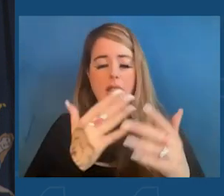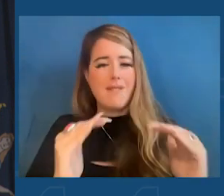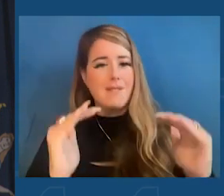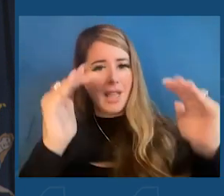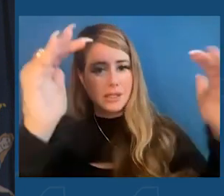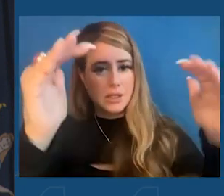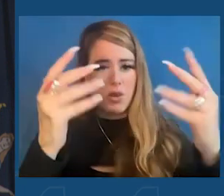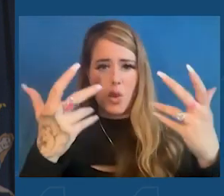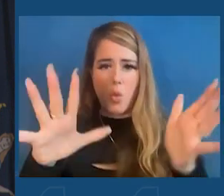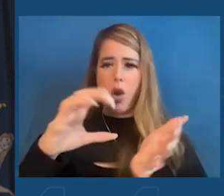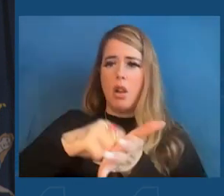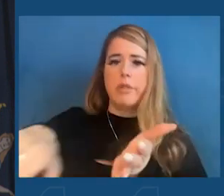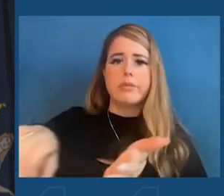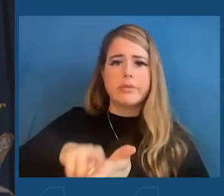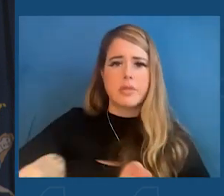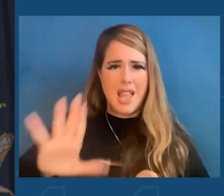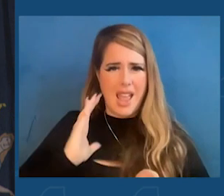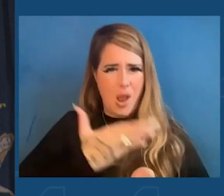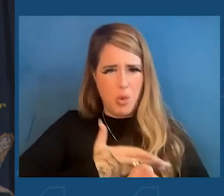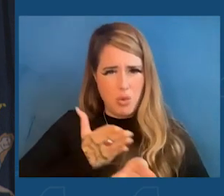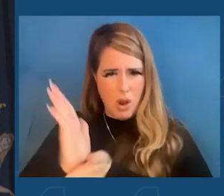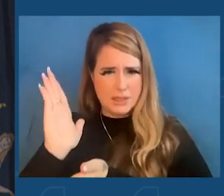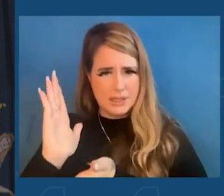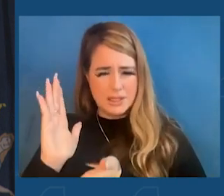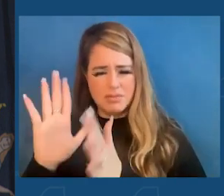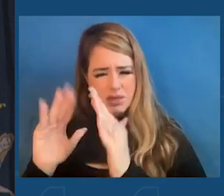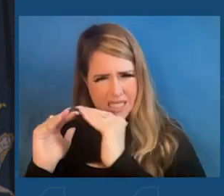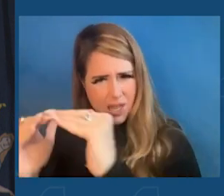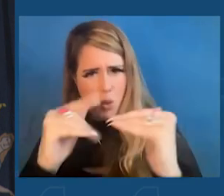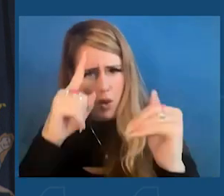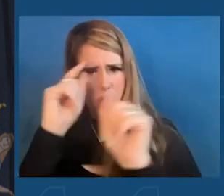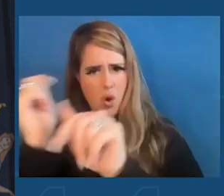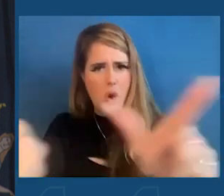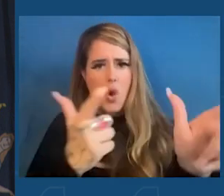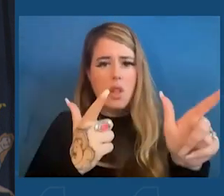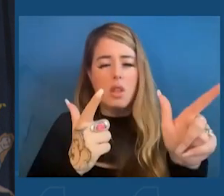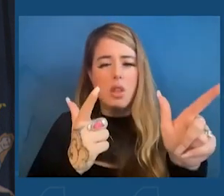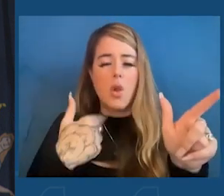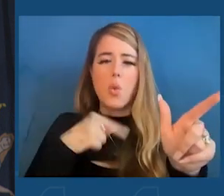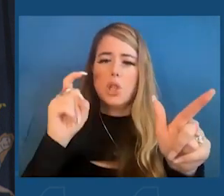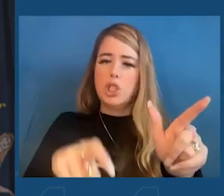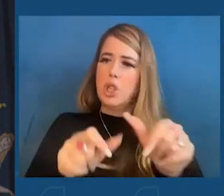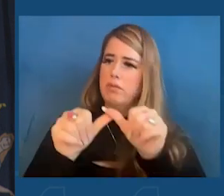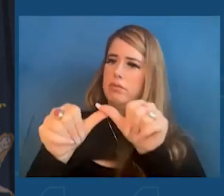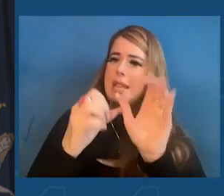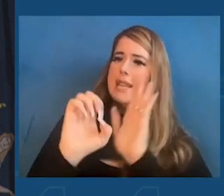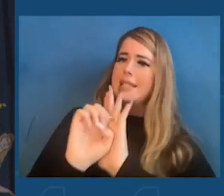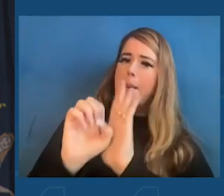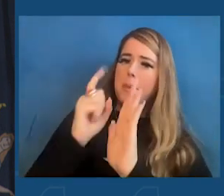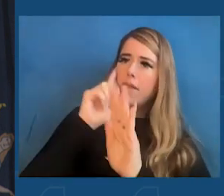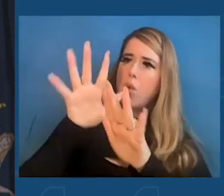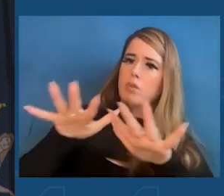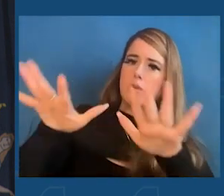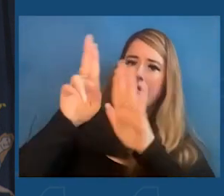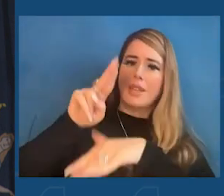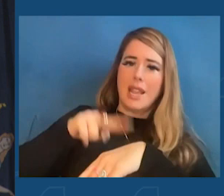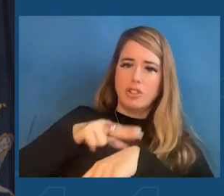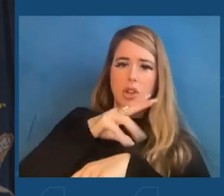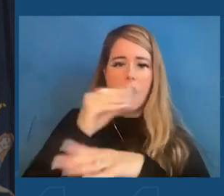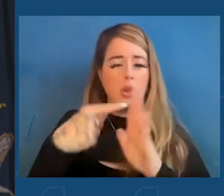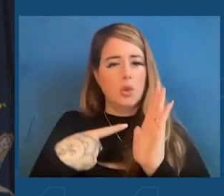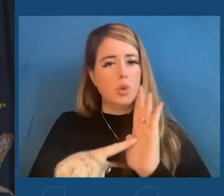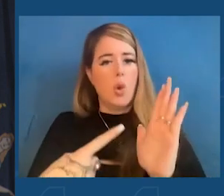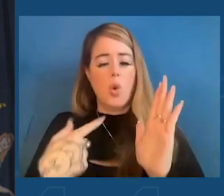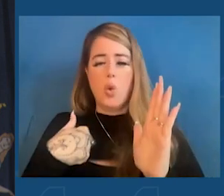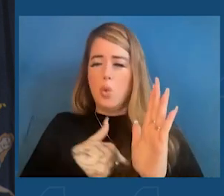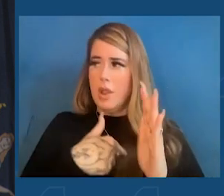equal rights for all. It is my hope that we continue to be an example to the nation and a place of refuge and